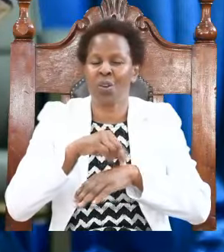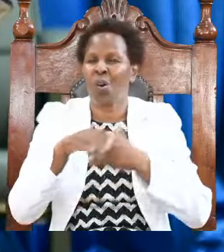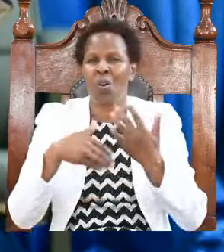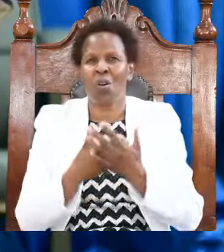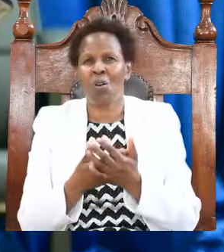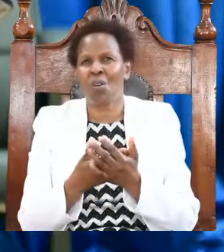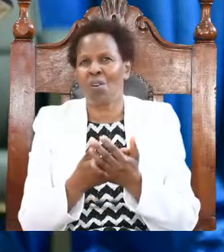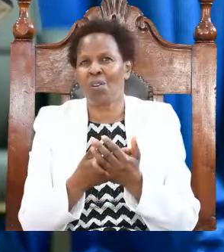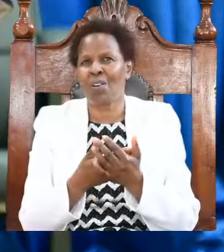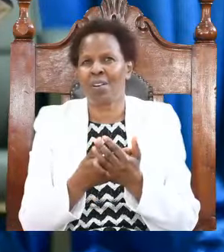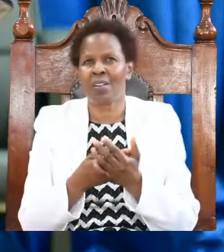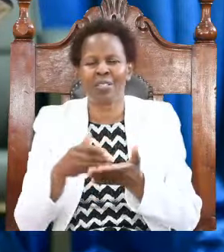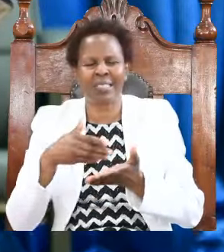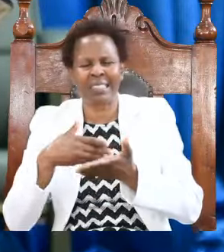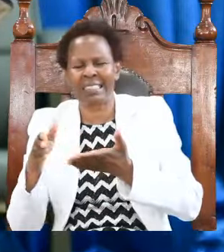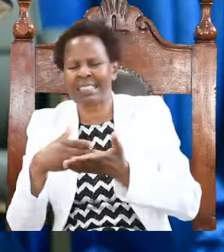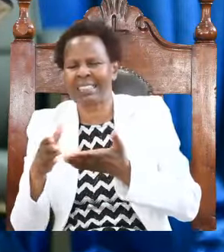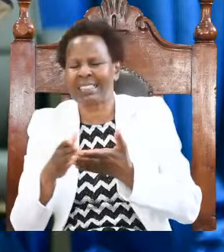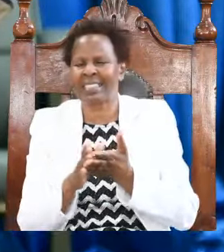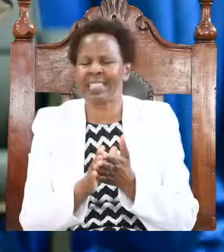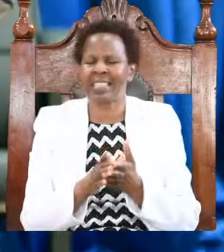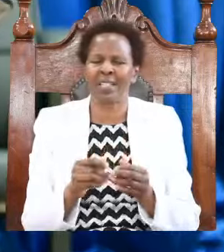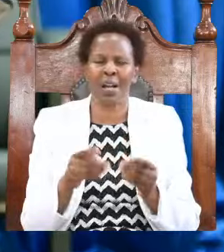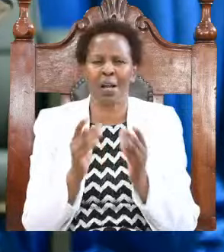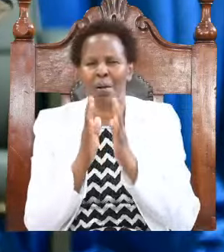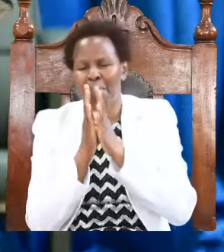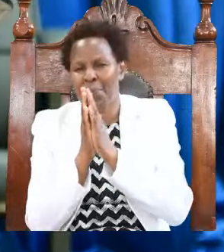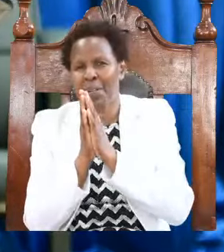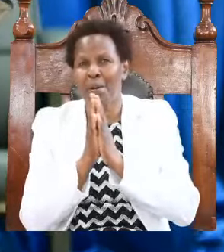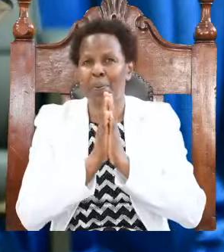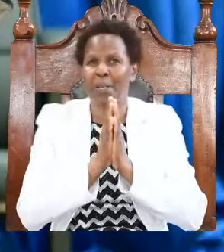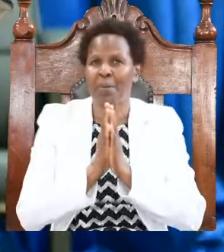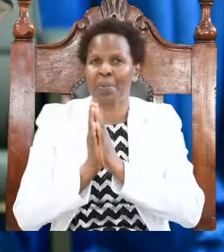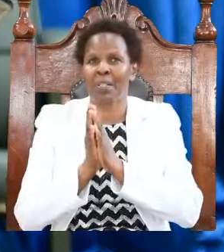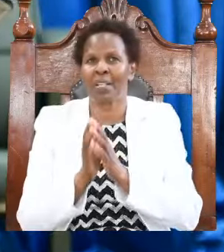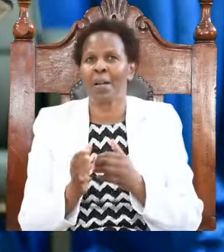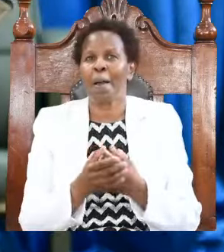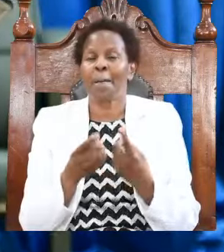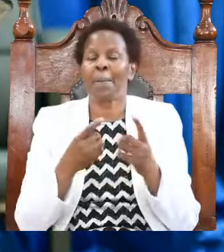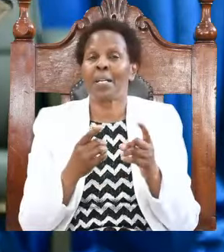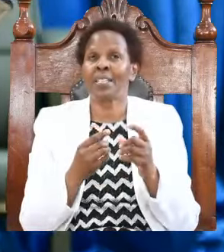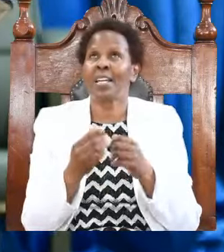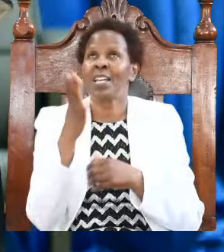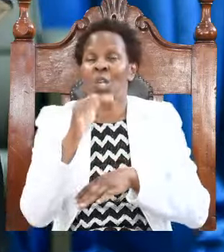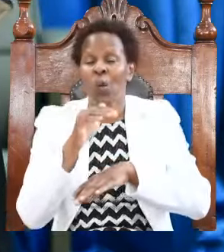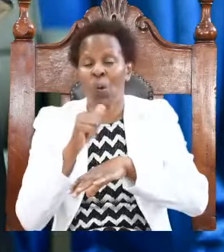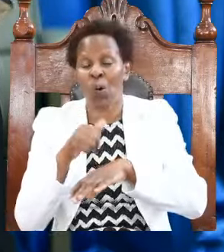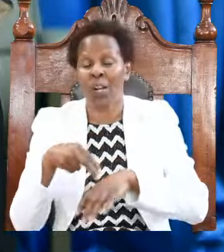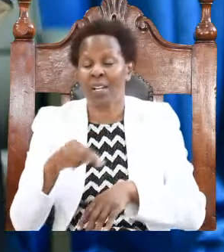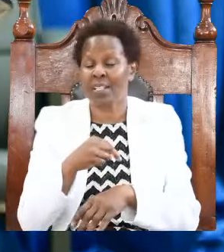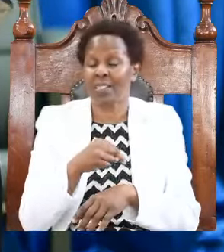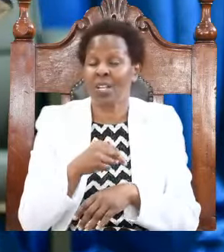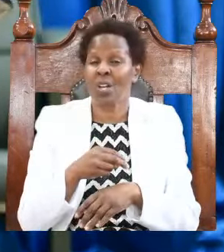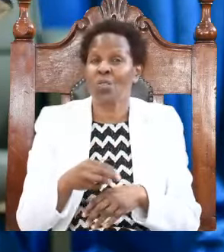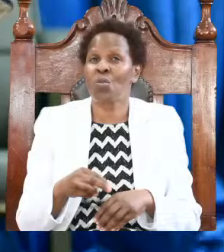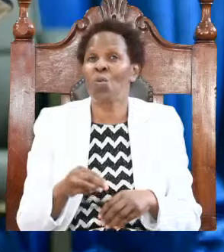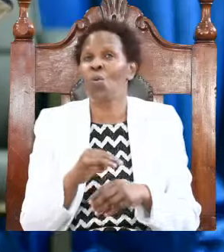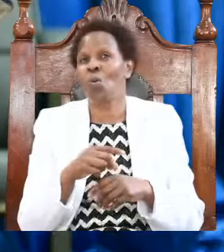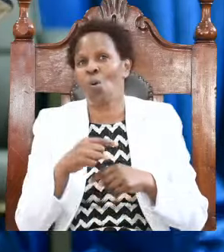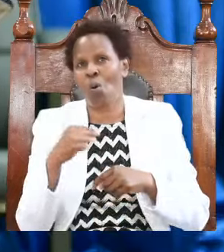posting in our status, let's pray for the nation, let's do this, let's do this. But God is calling us to move